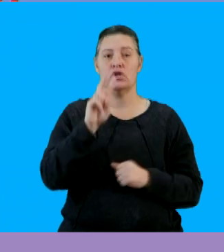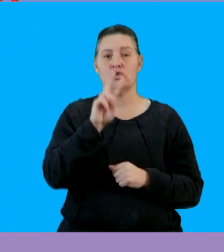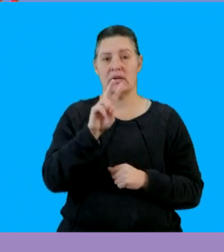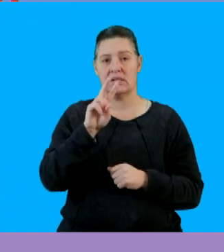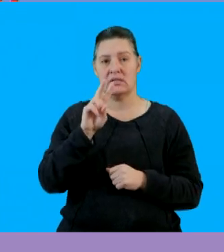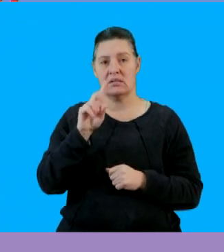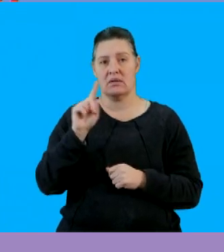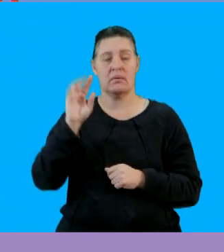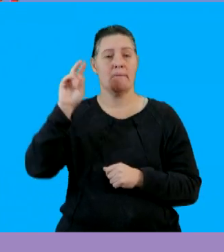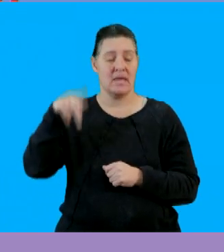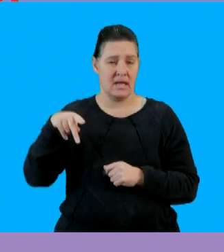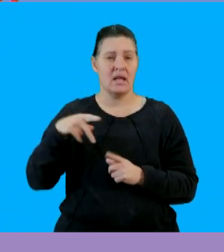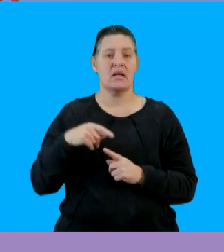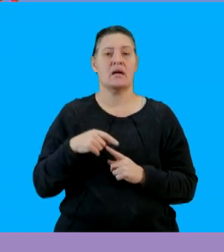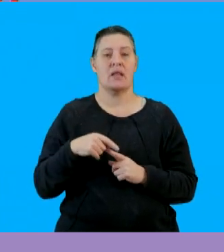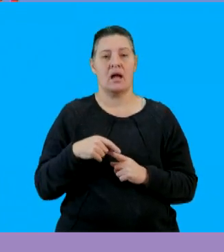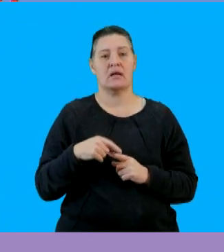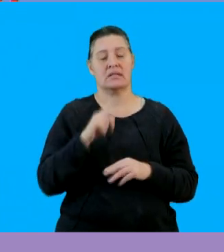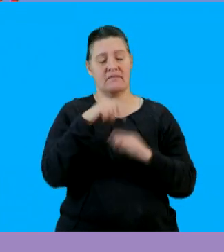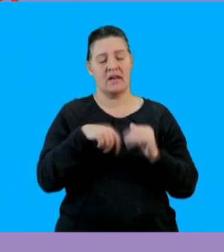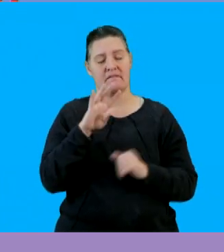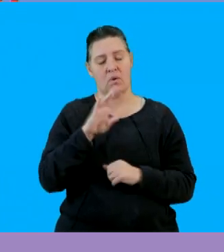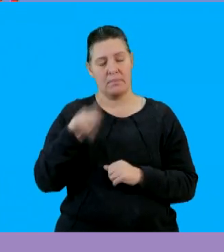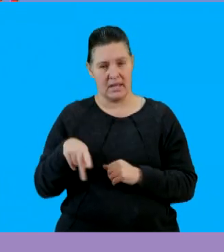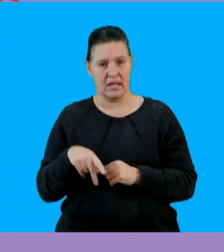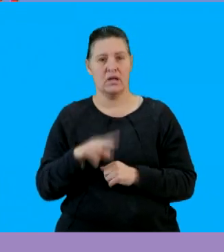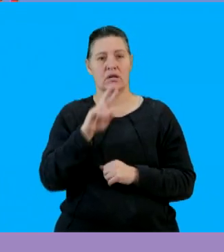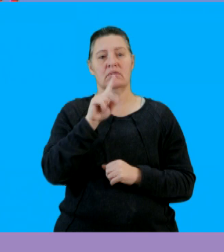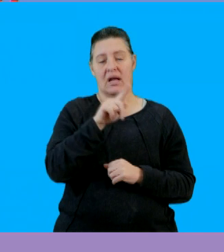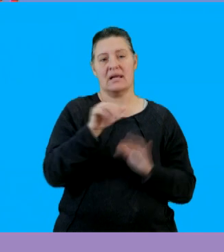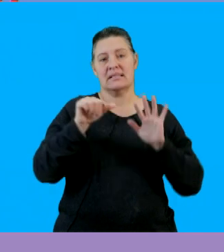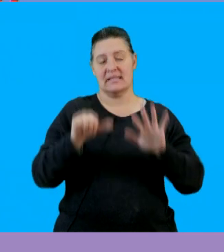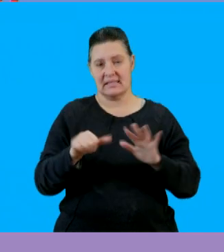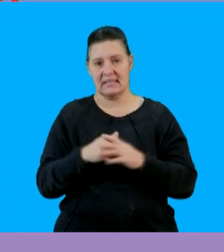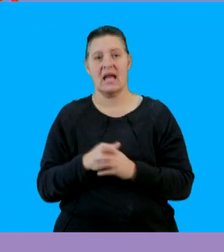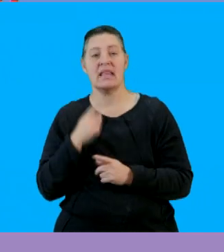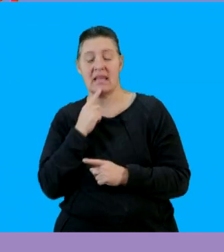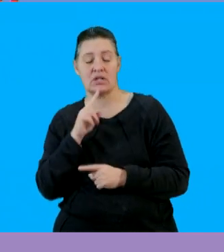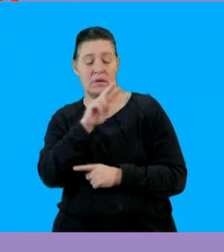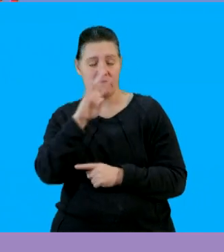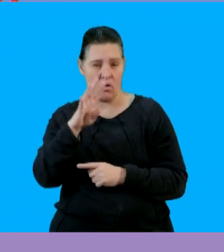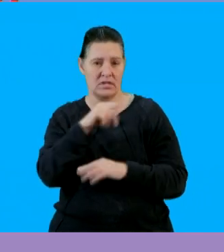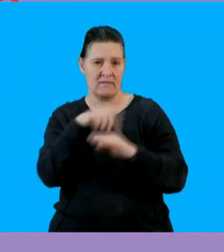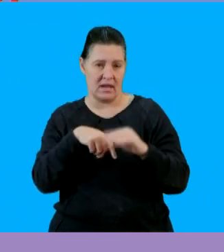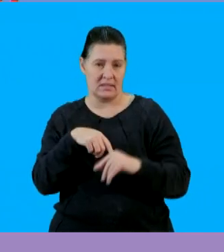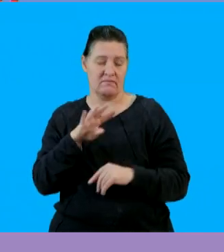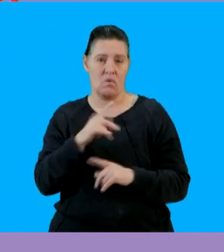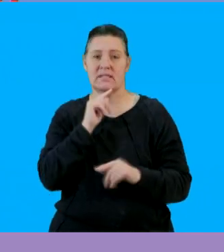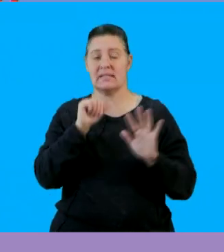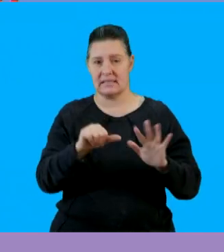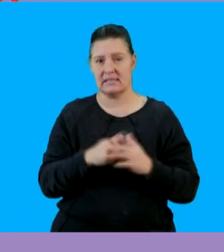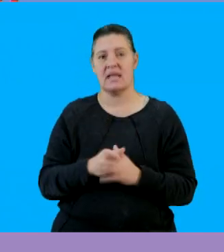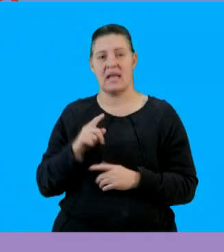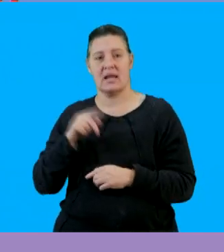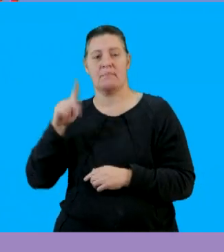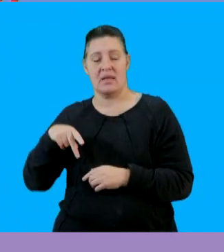have 24p divided by 4p. So 24 divided by 4 is 6. And then p divided by p